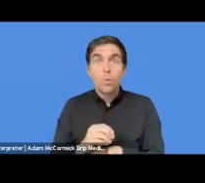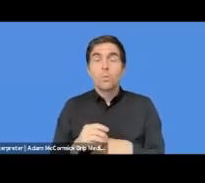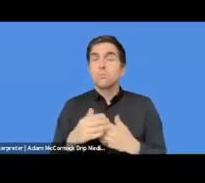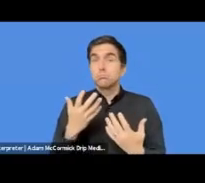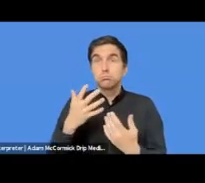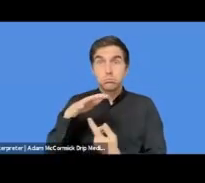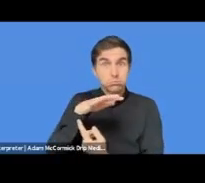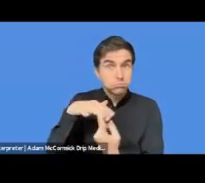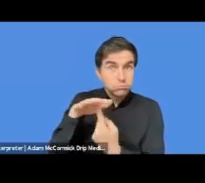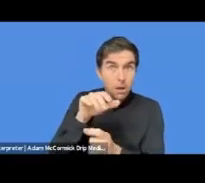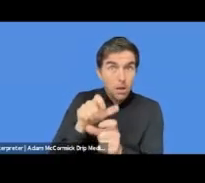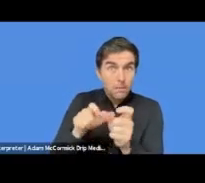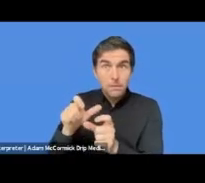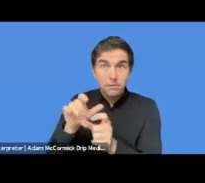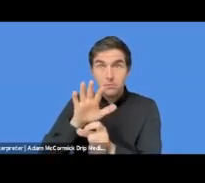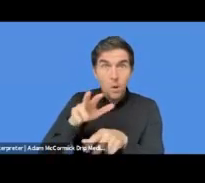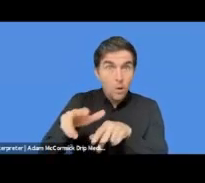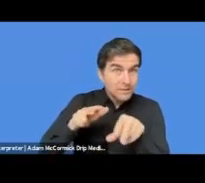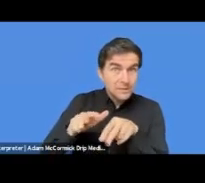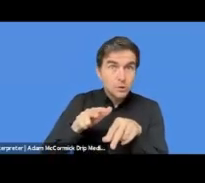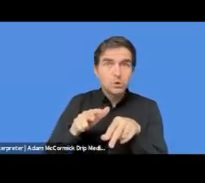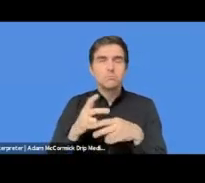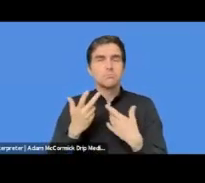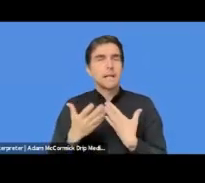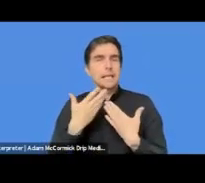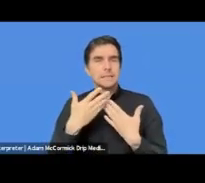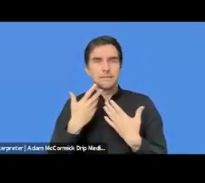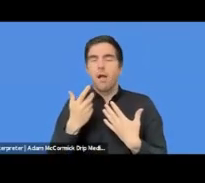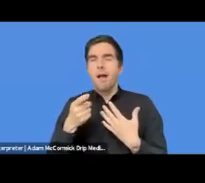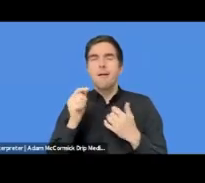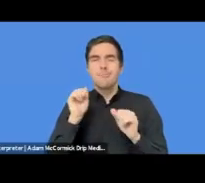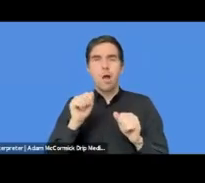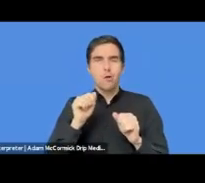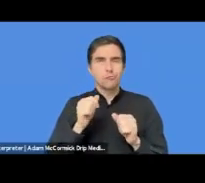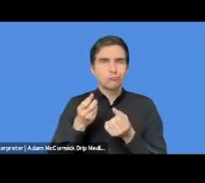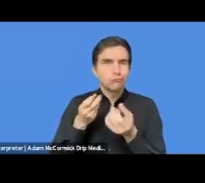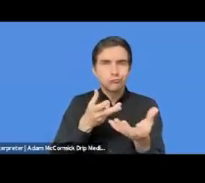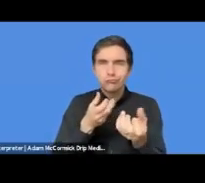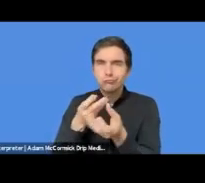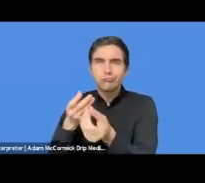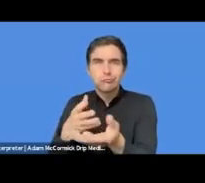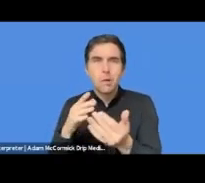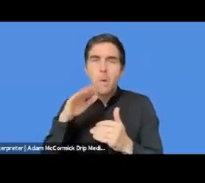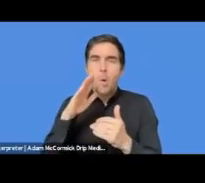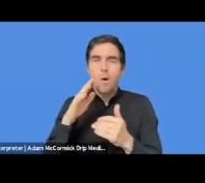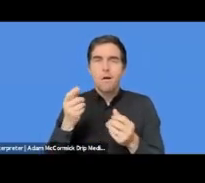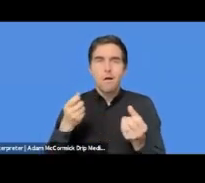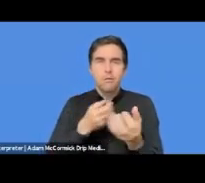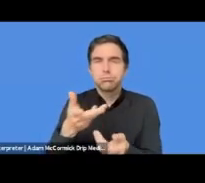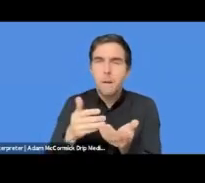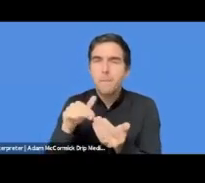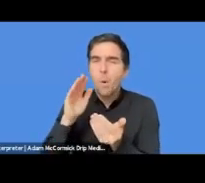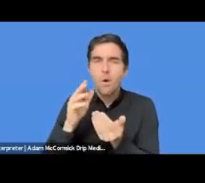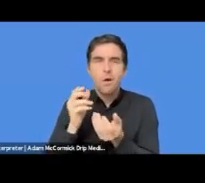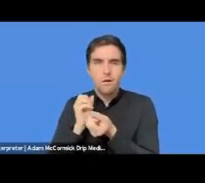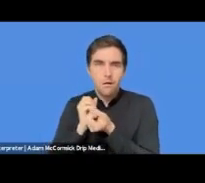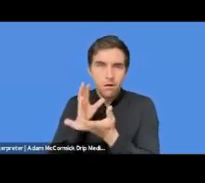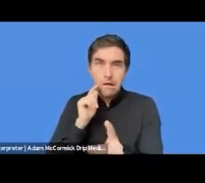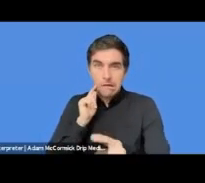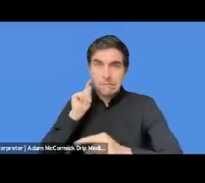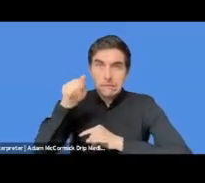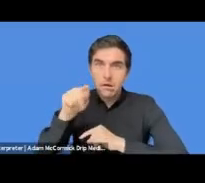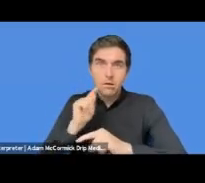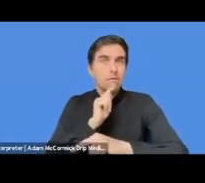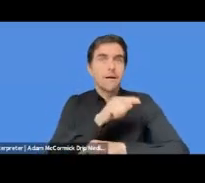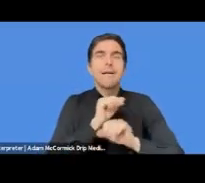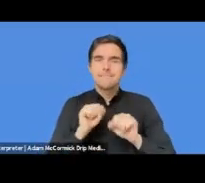it's very easy now even to mobilize resources. So all they need is recommendations from the